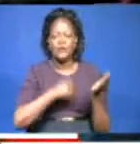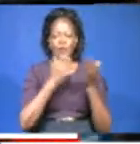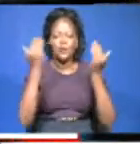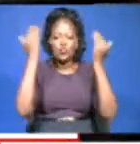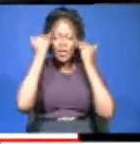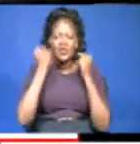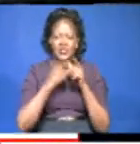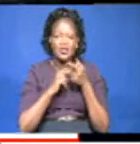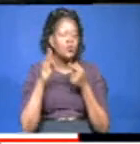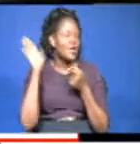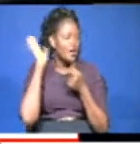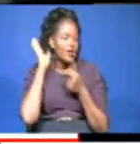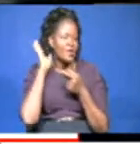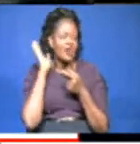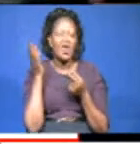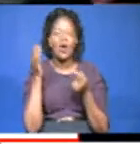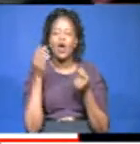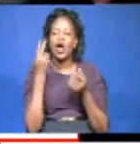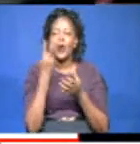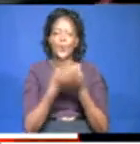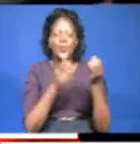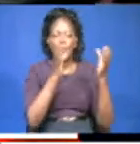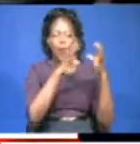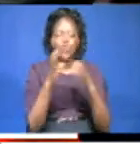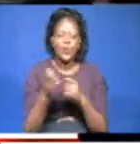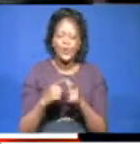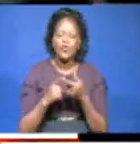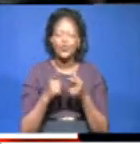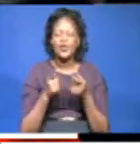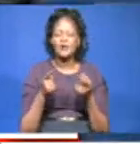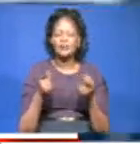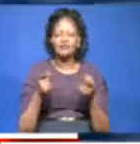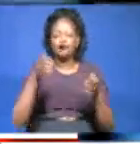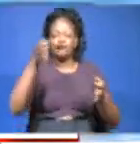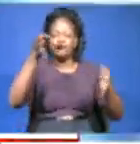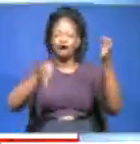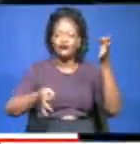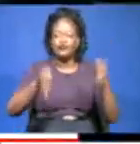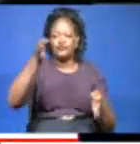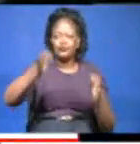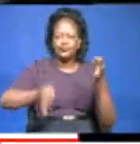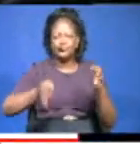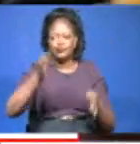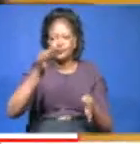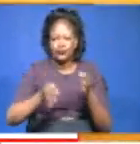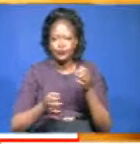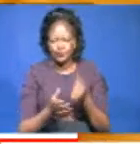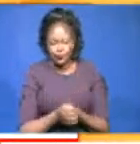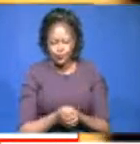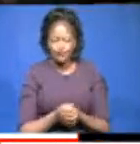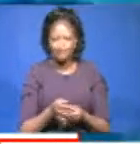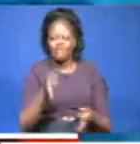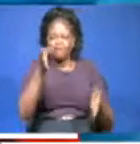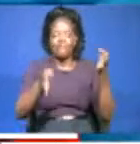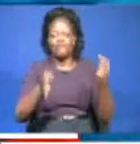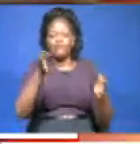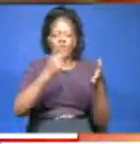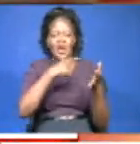kusikiza pande zote mbili ndio tuweze kuweka mizani na kuangalia haki iko